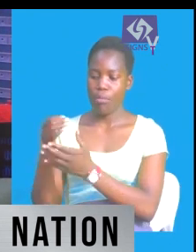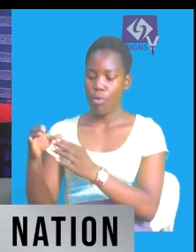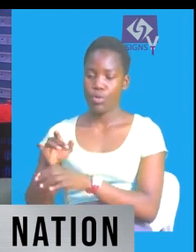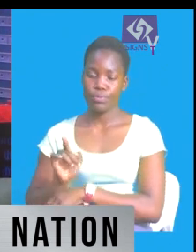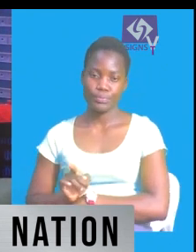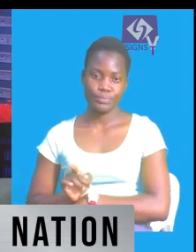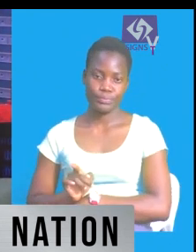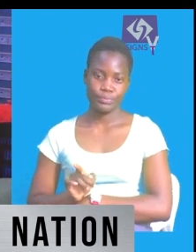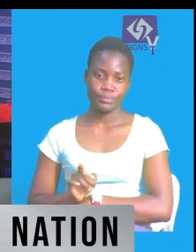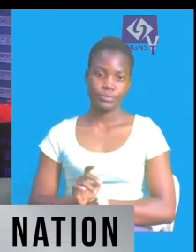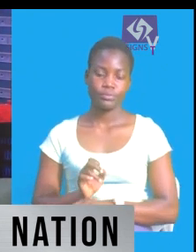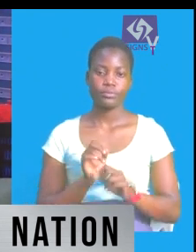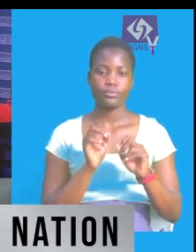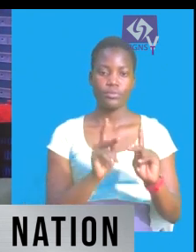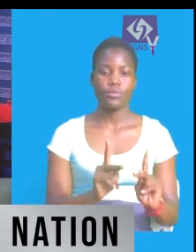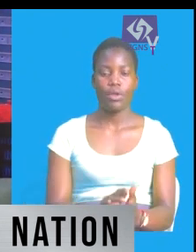Yeah. Well,